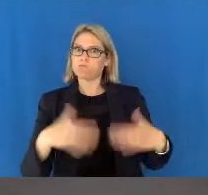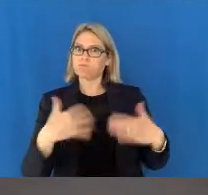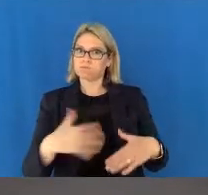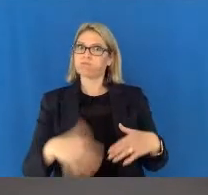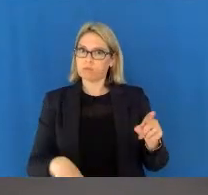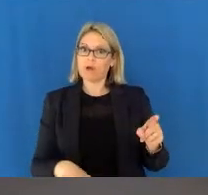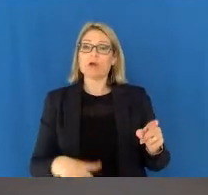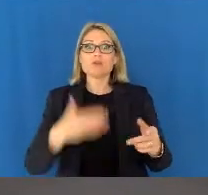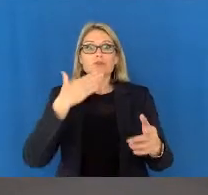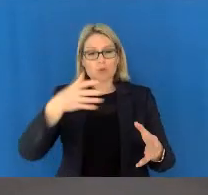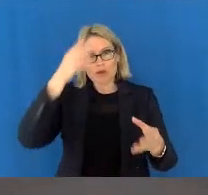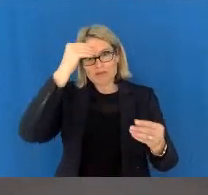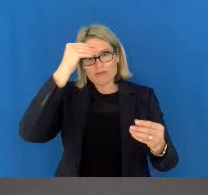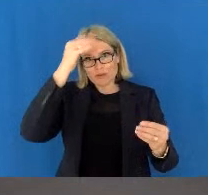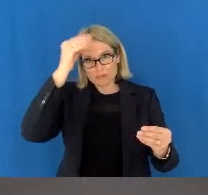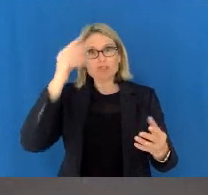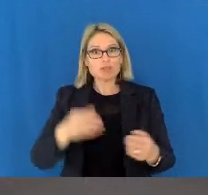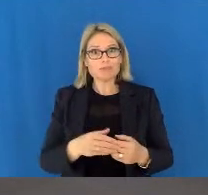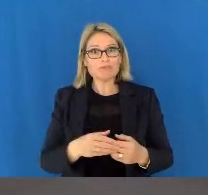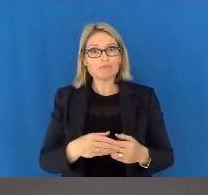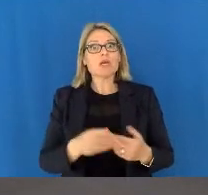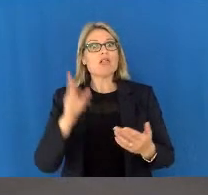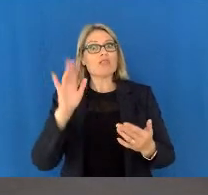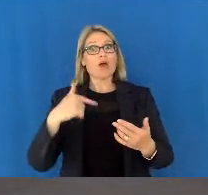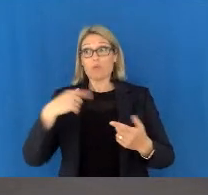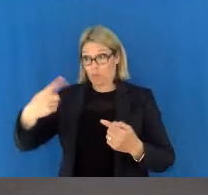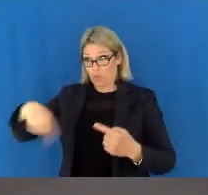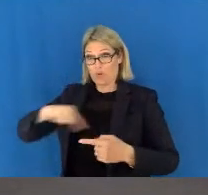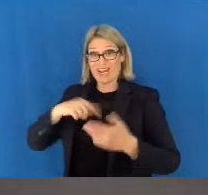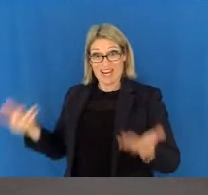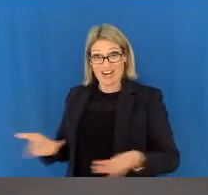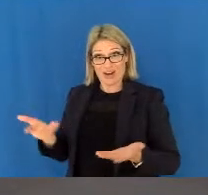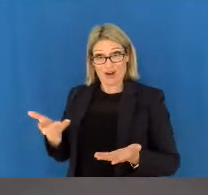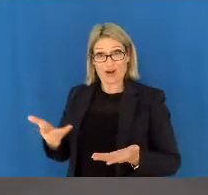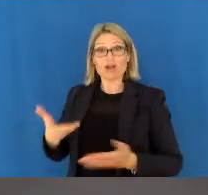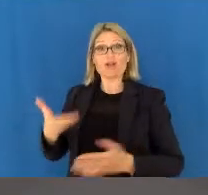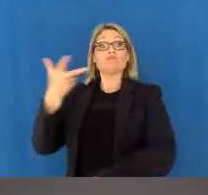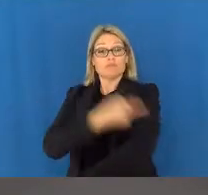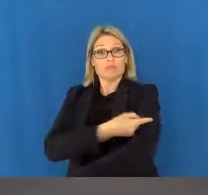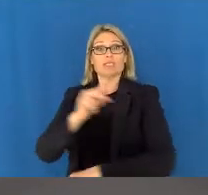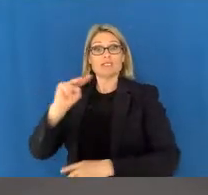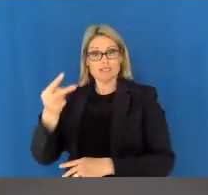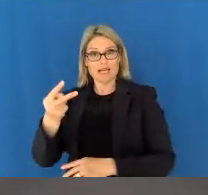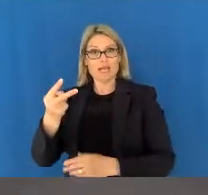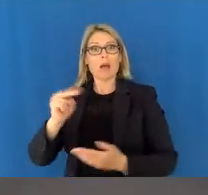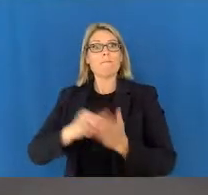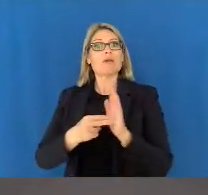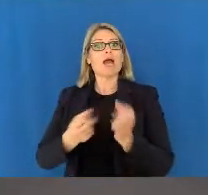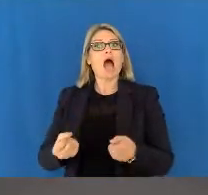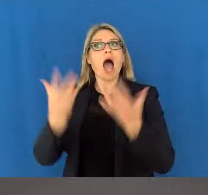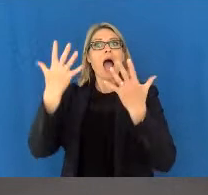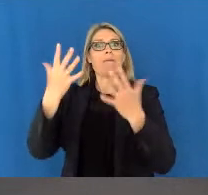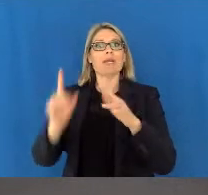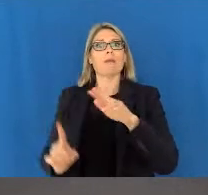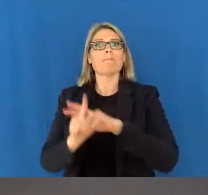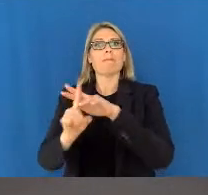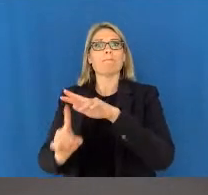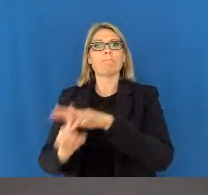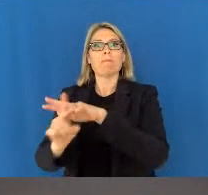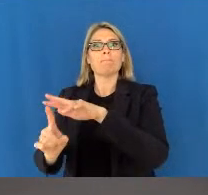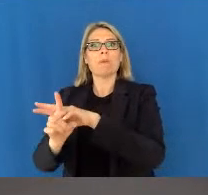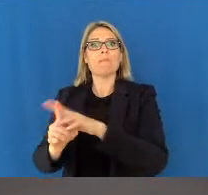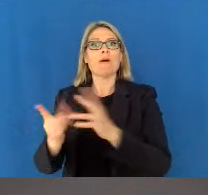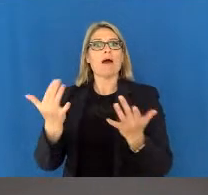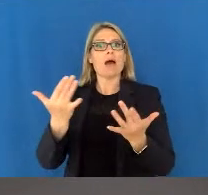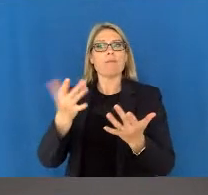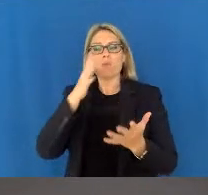of information to show us what can happen after we're all vaccinated with our 2 doses in terms of how many cases they have and how many people still get hospitalized, et